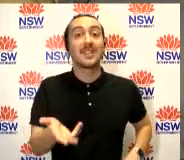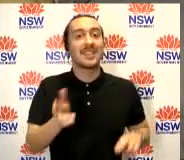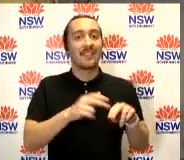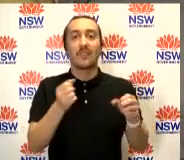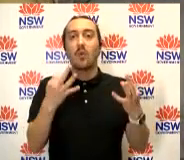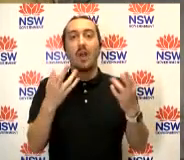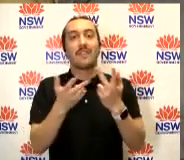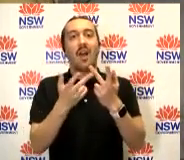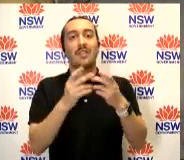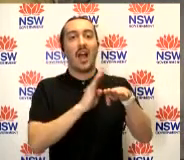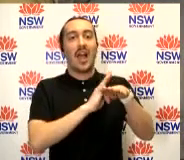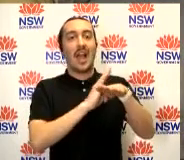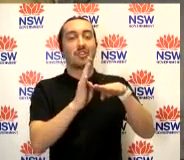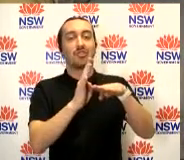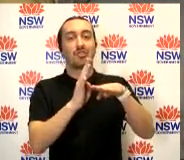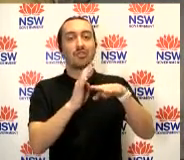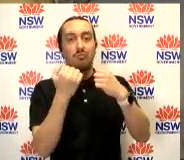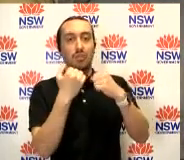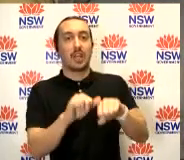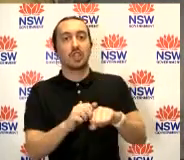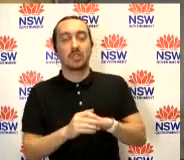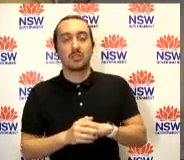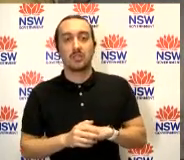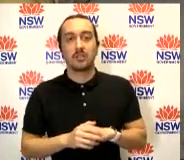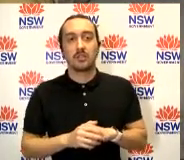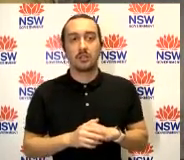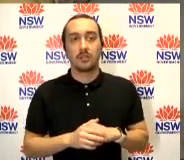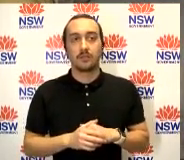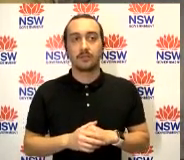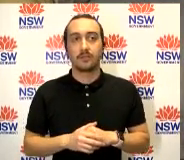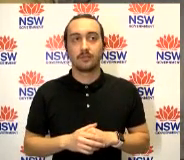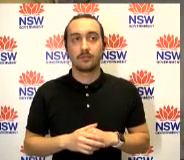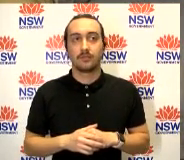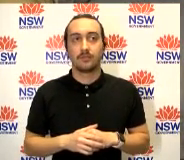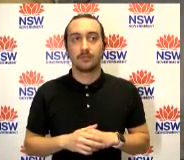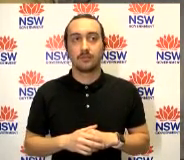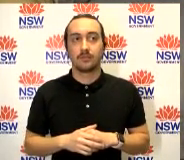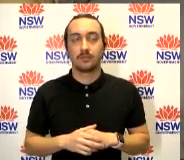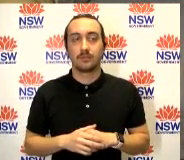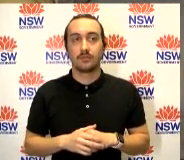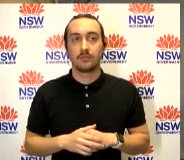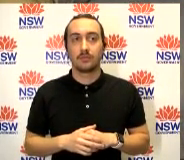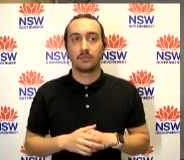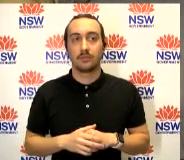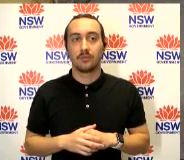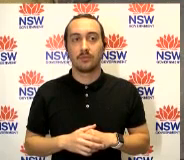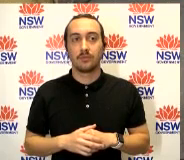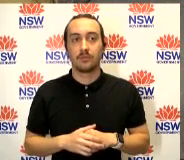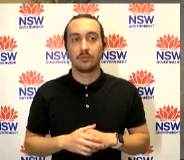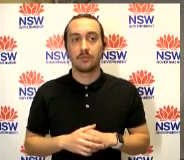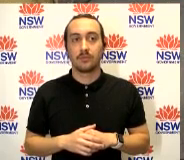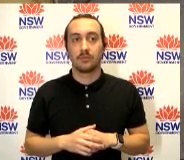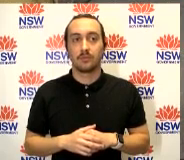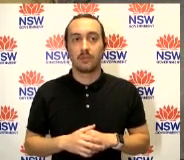And the second part of that question is, does the exclusion zone come into play when not working on an